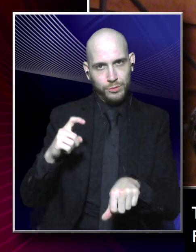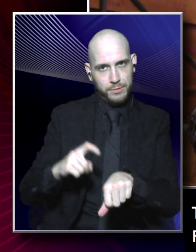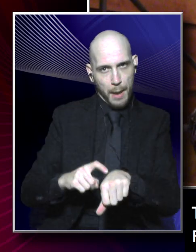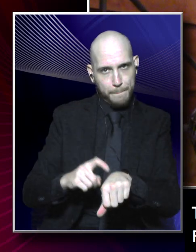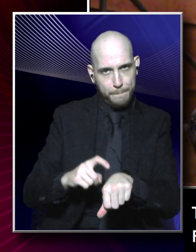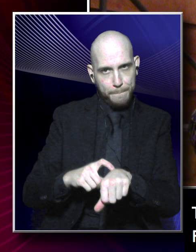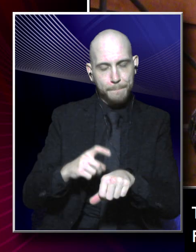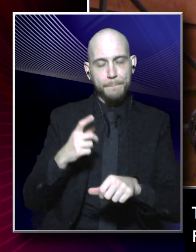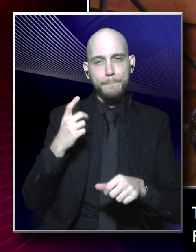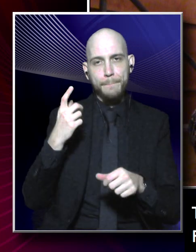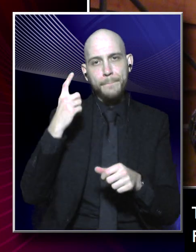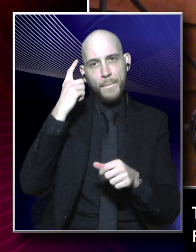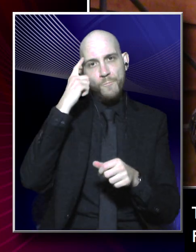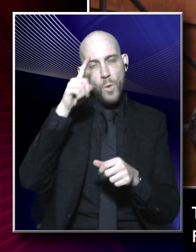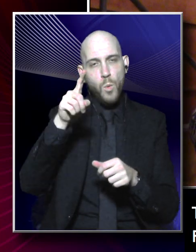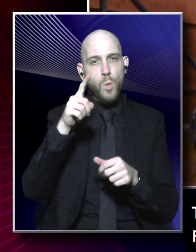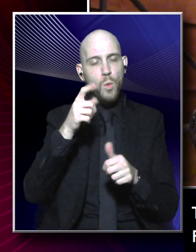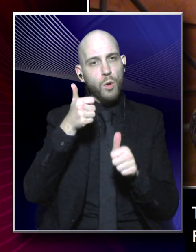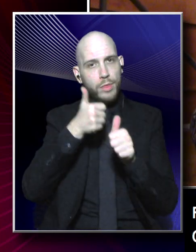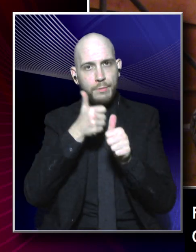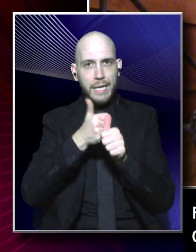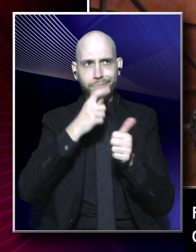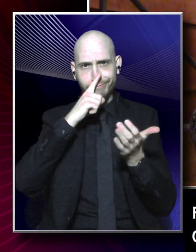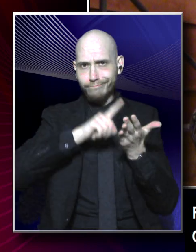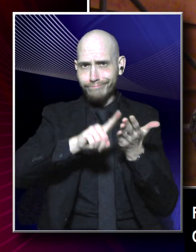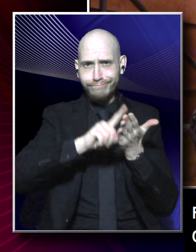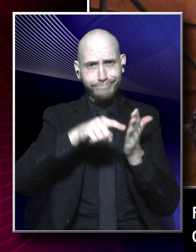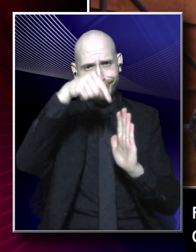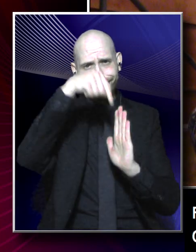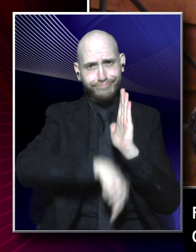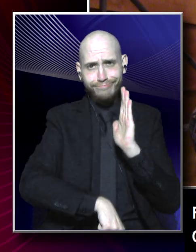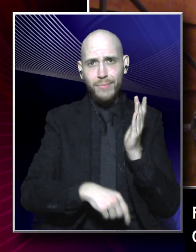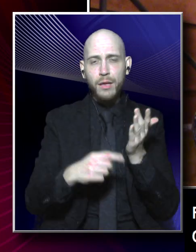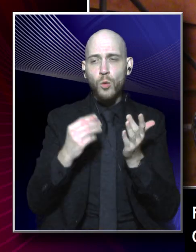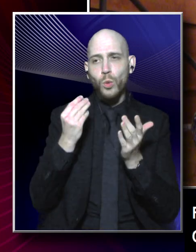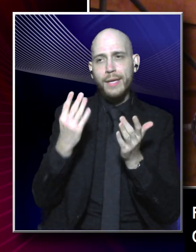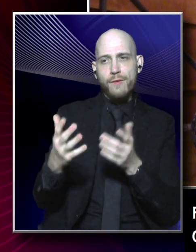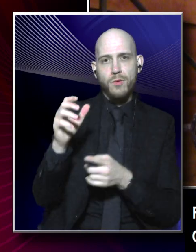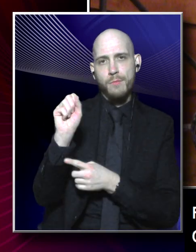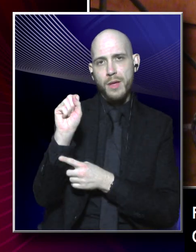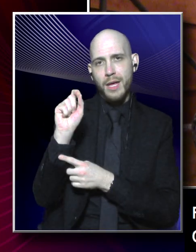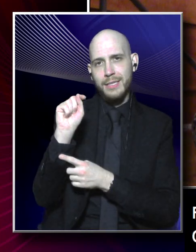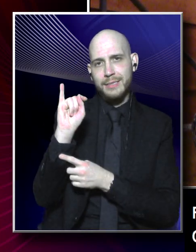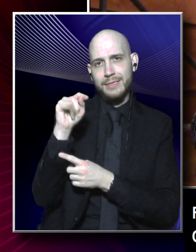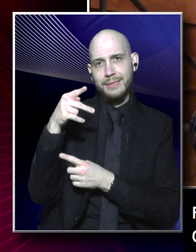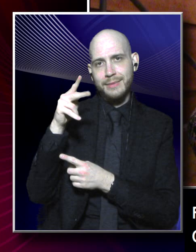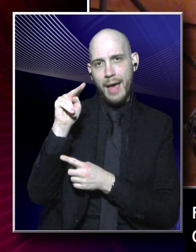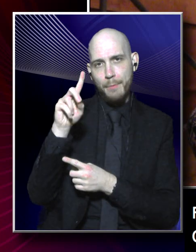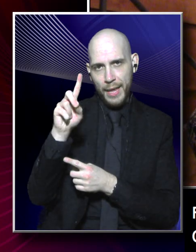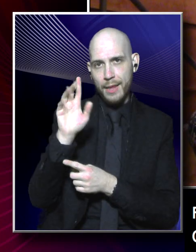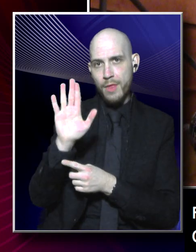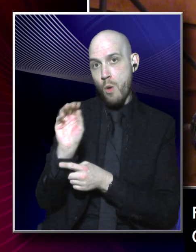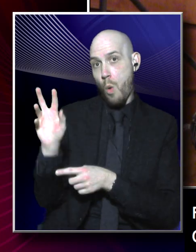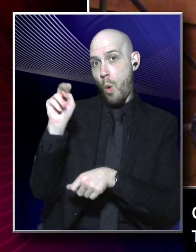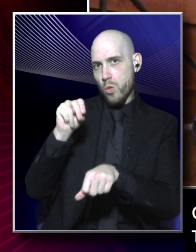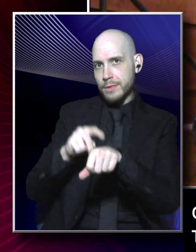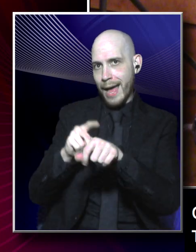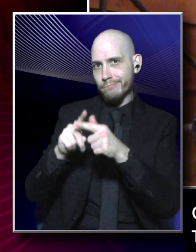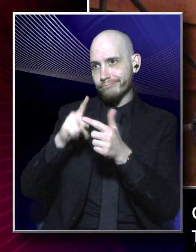receive stipends to research it, because there's so much there. It's impossible for somebody to master that within a year.